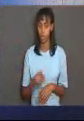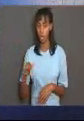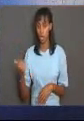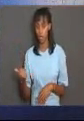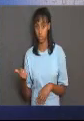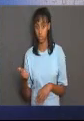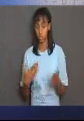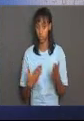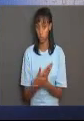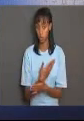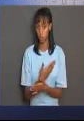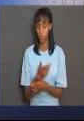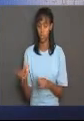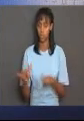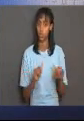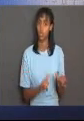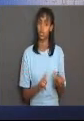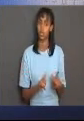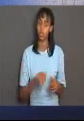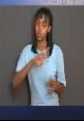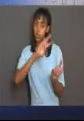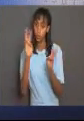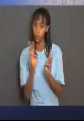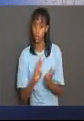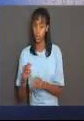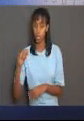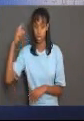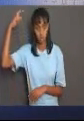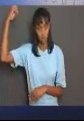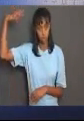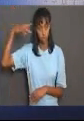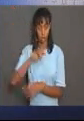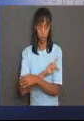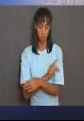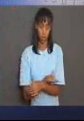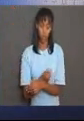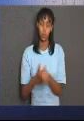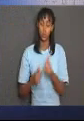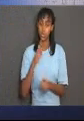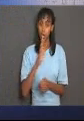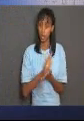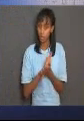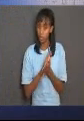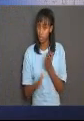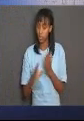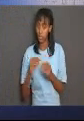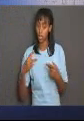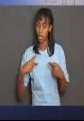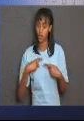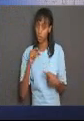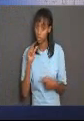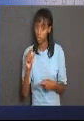Other renewables, such as wind and solar power, which are clean and have